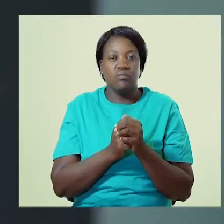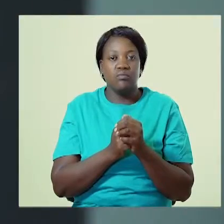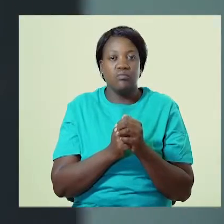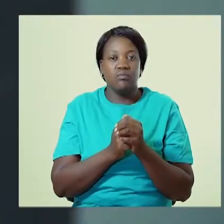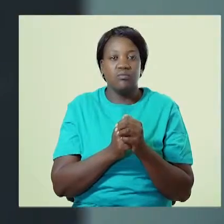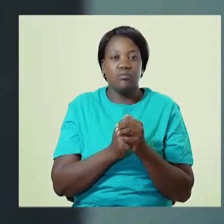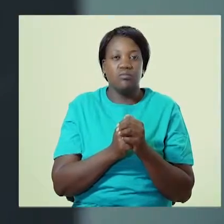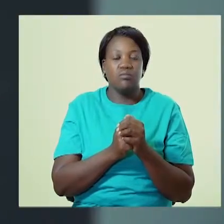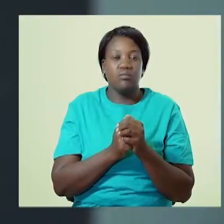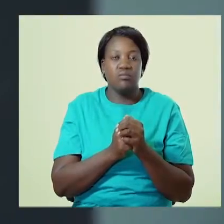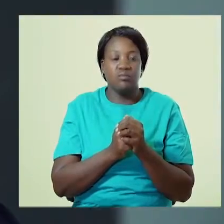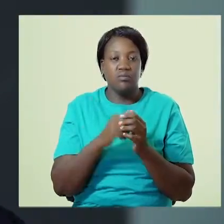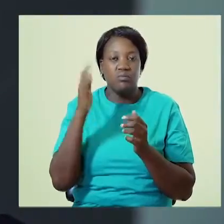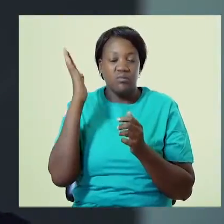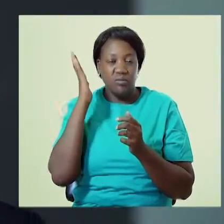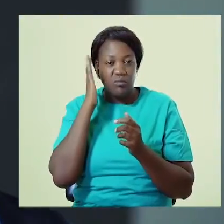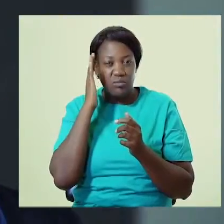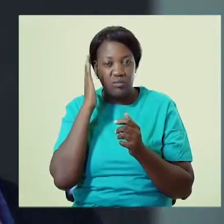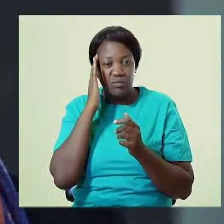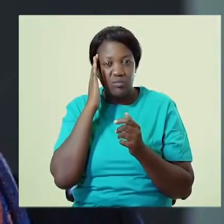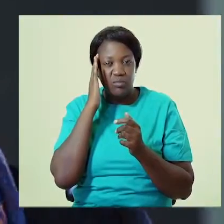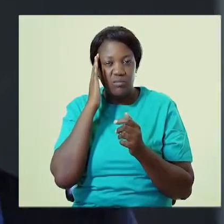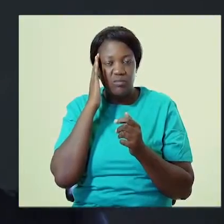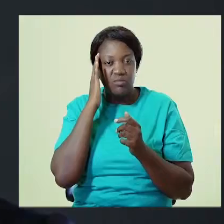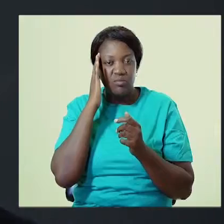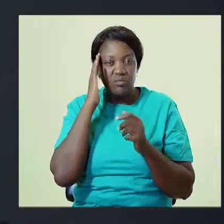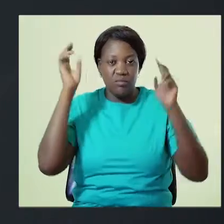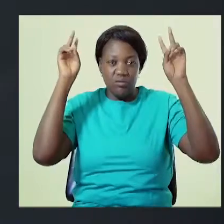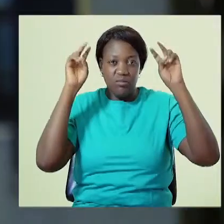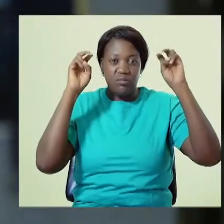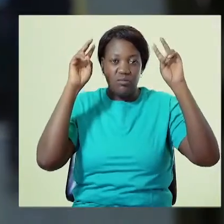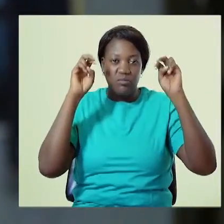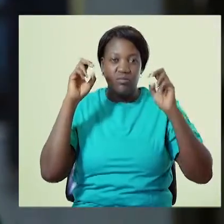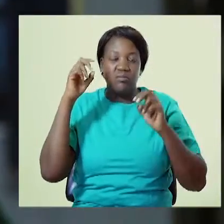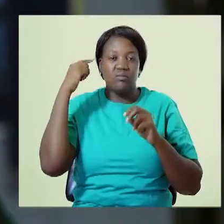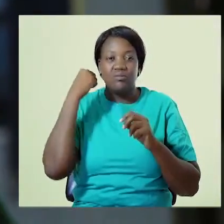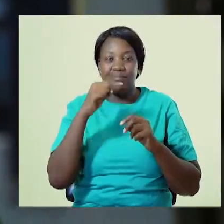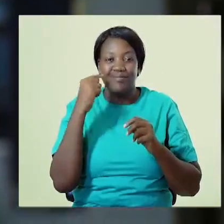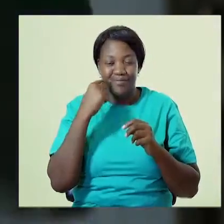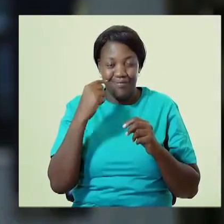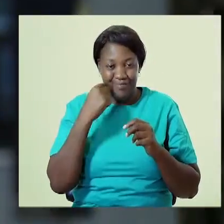Also, what you should first note is that the examination will be in English.